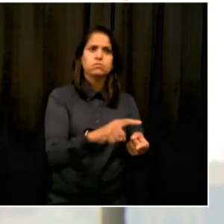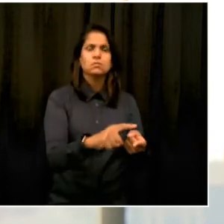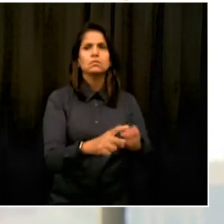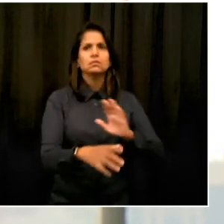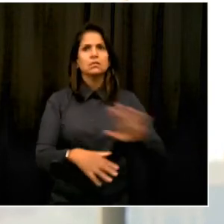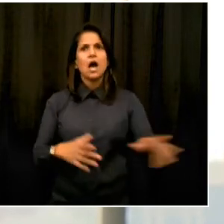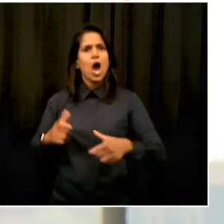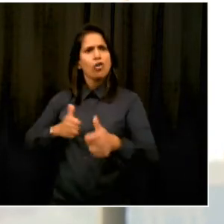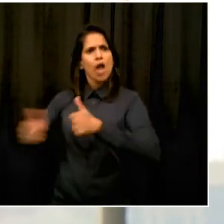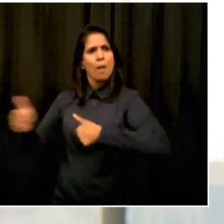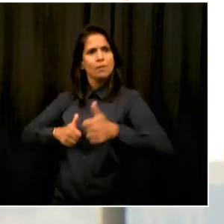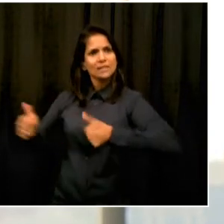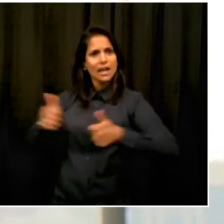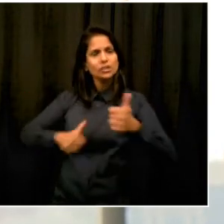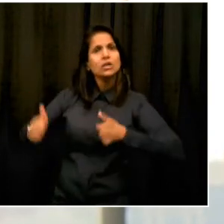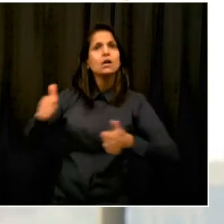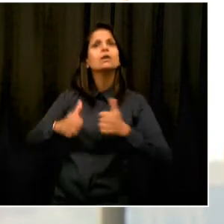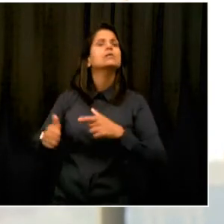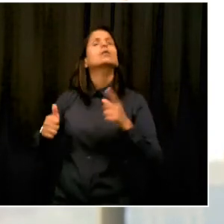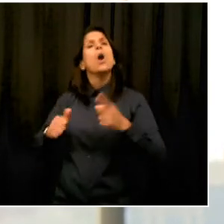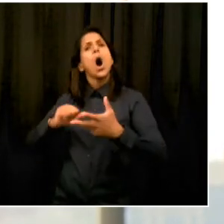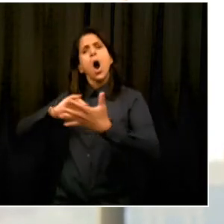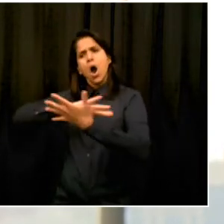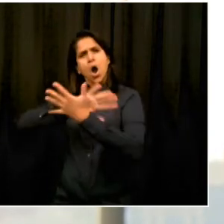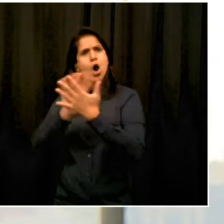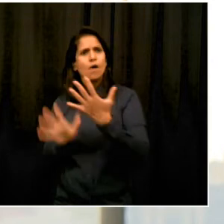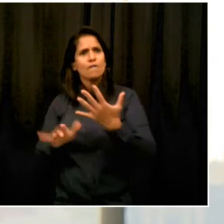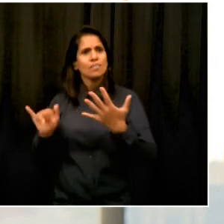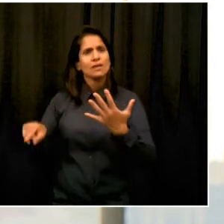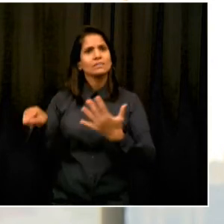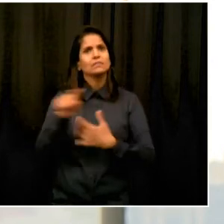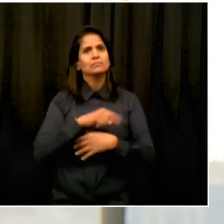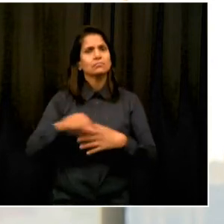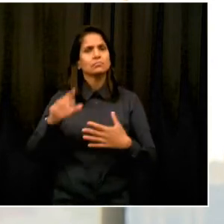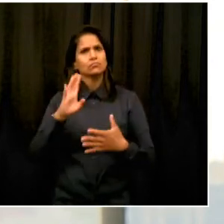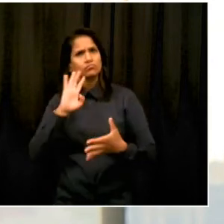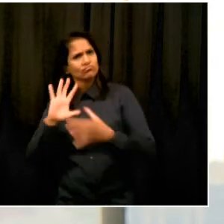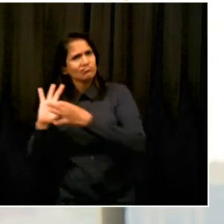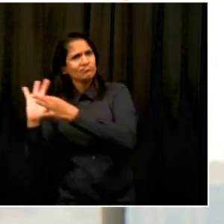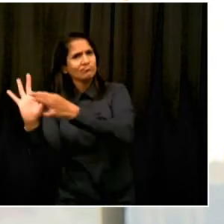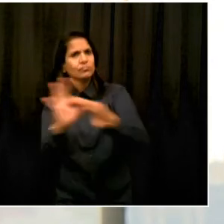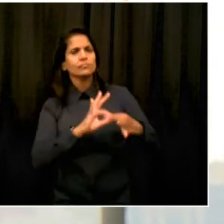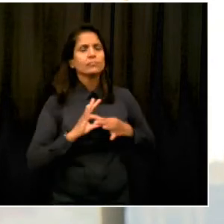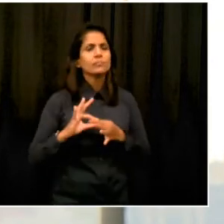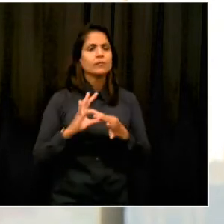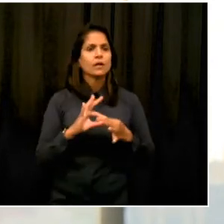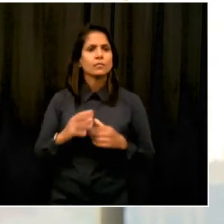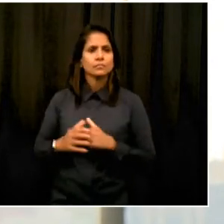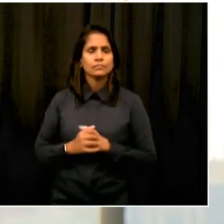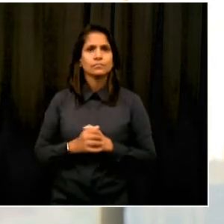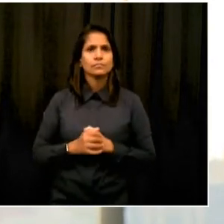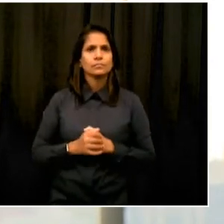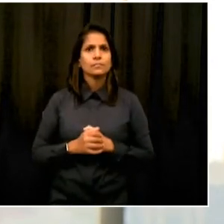But what we have learned in these last 7 months is it begins and ends with healthcare.